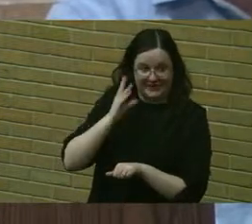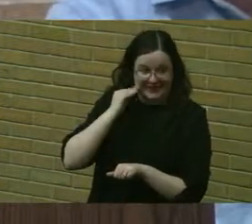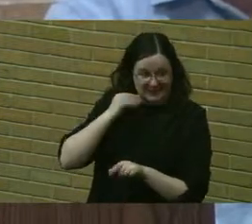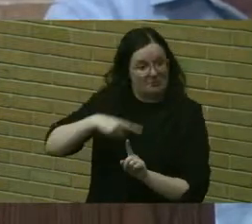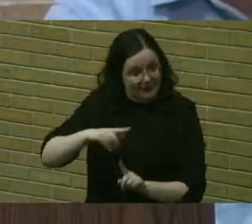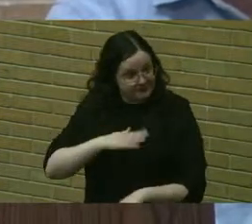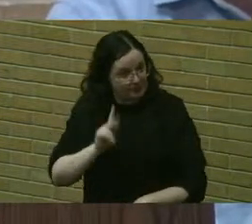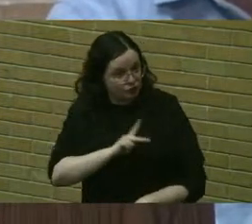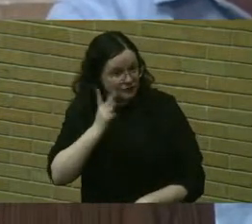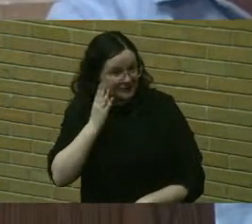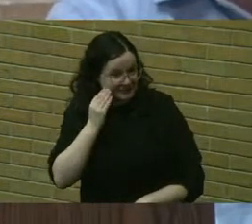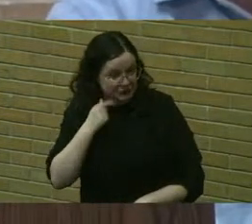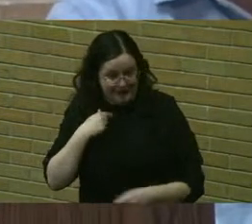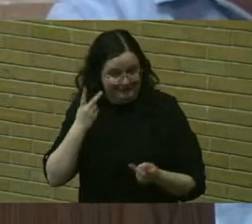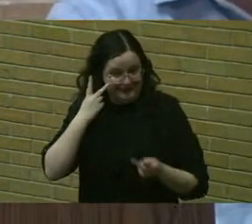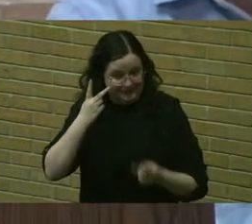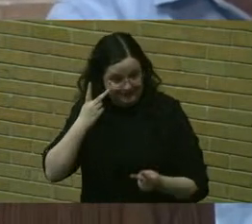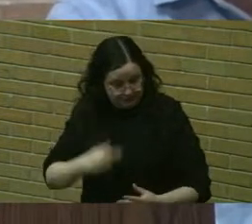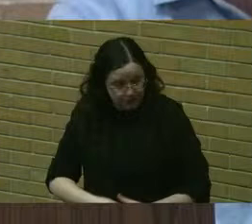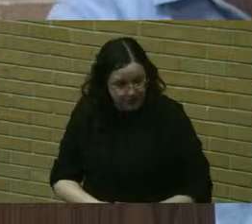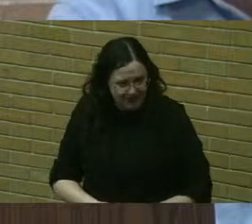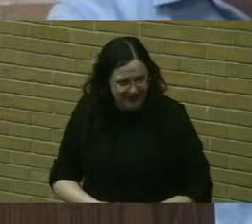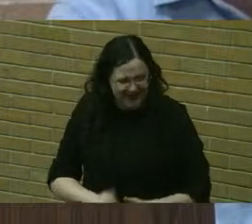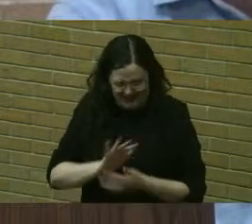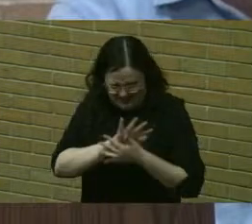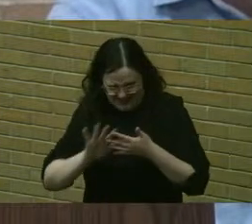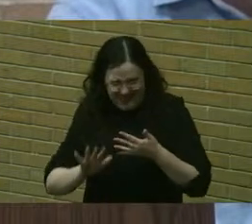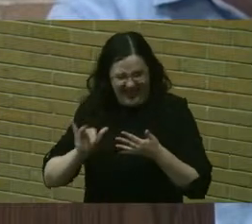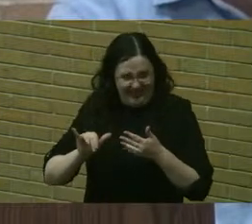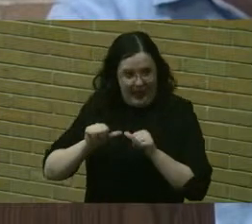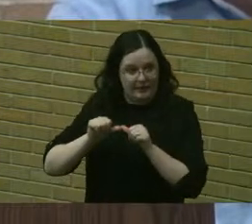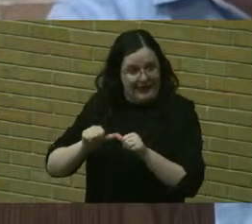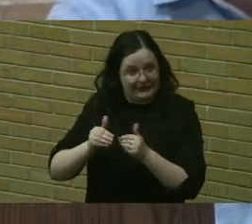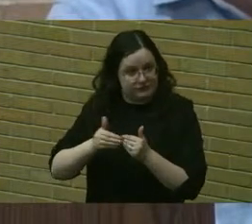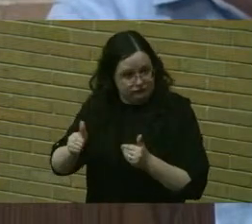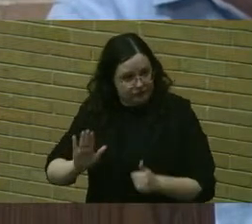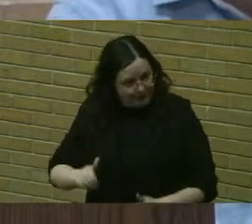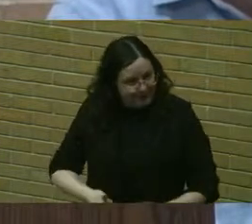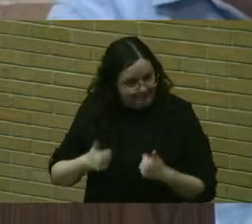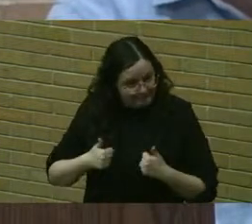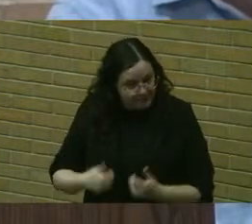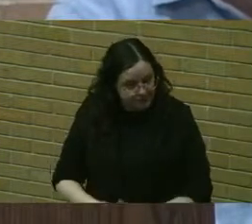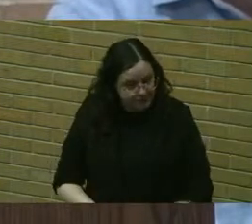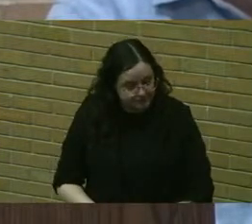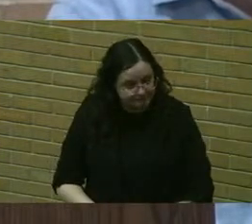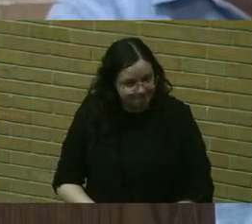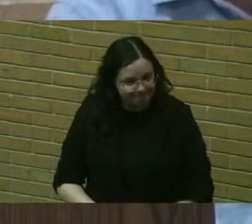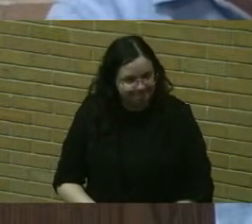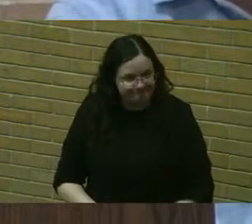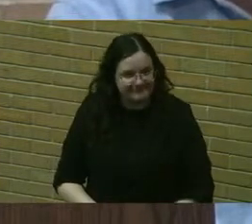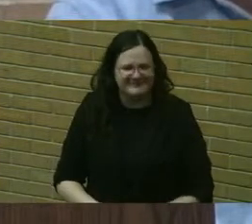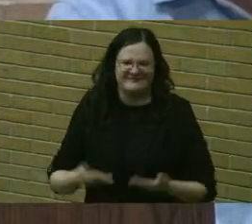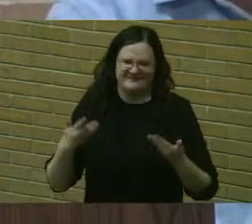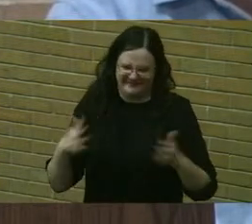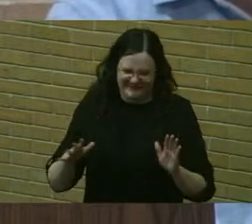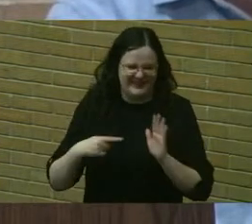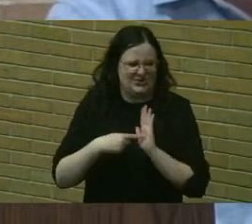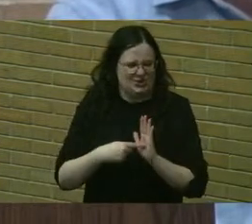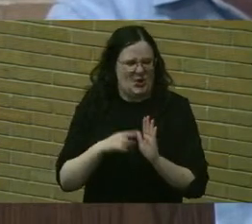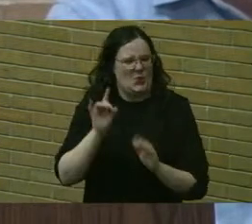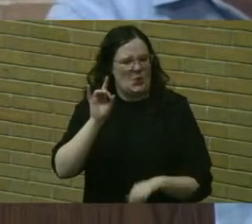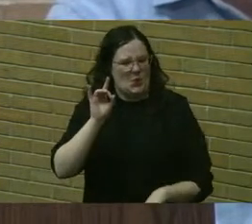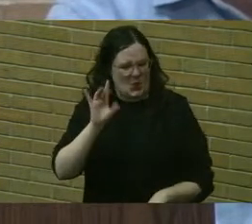experience, which does last a lifetime without treatment and has been shown to have very